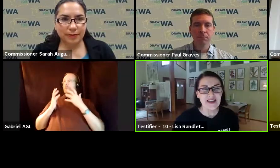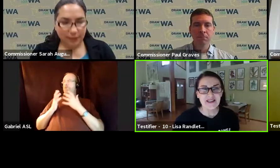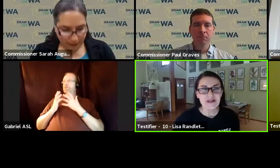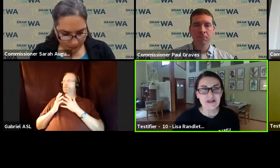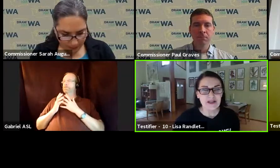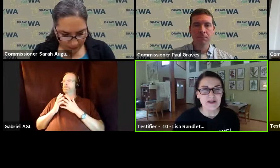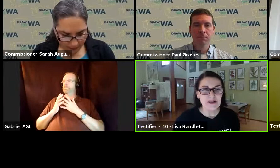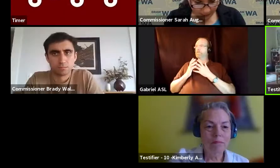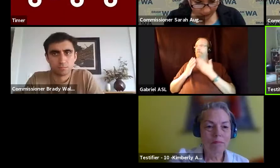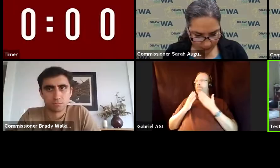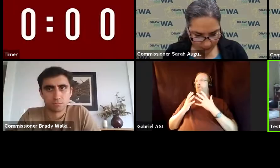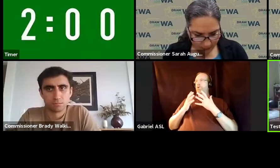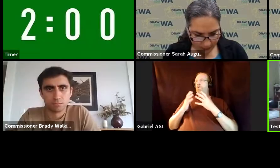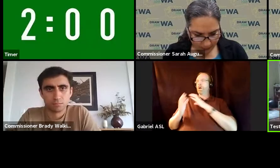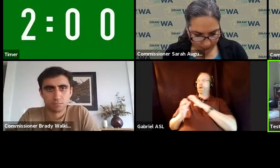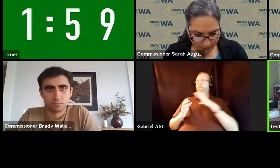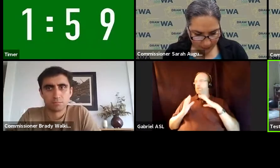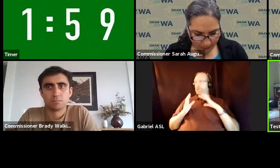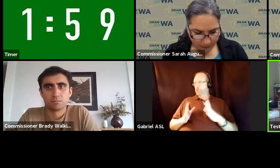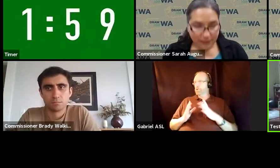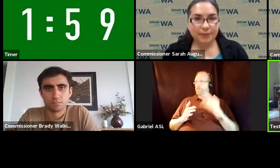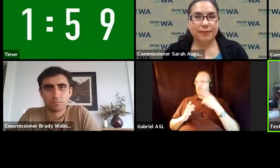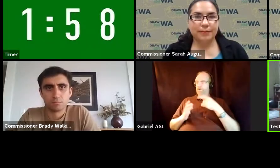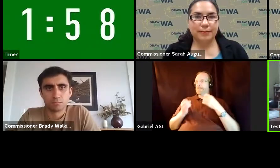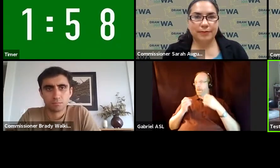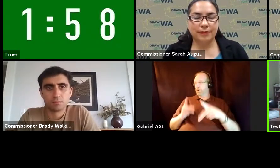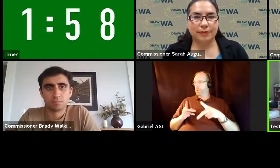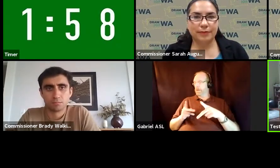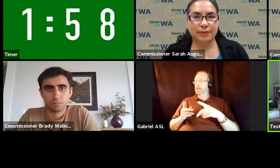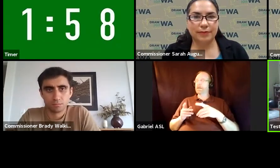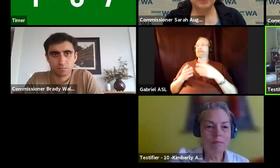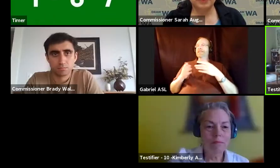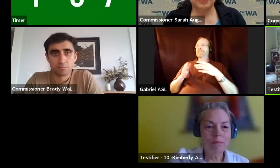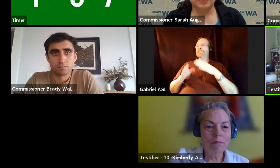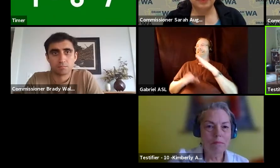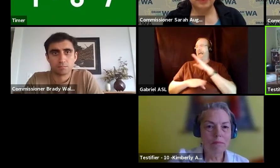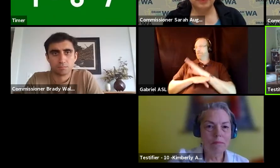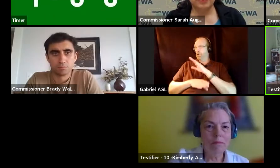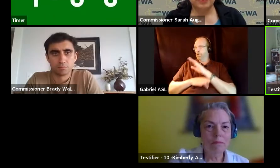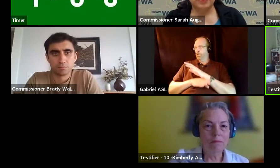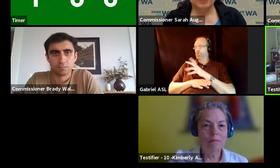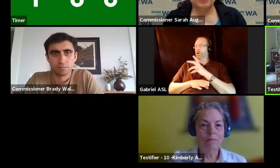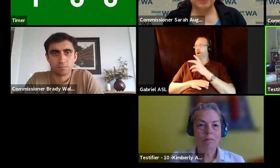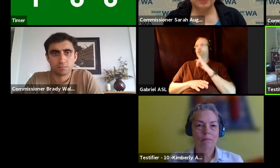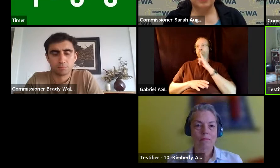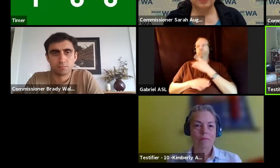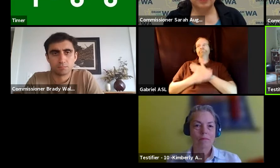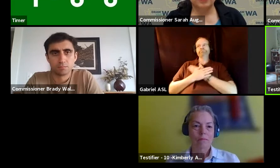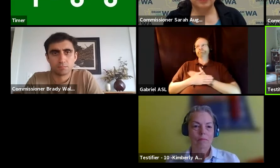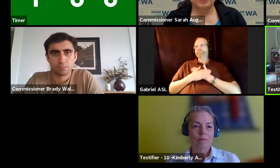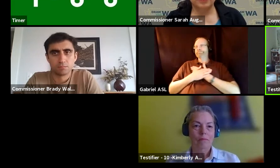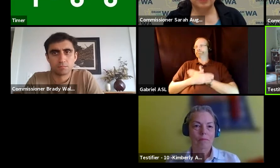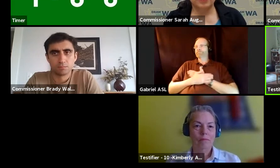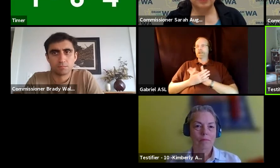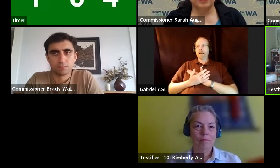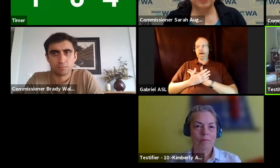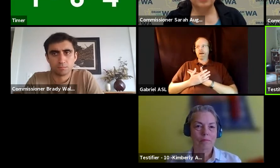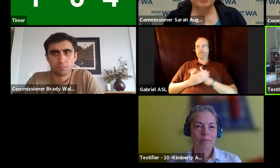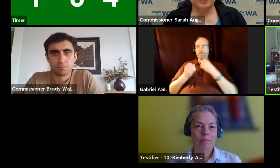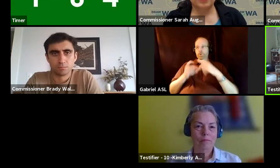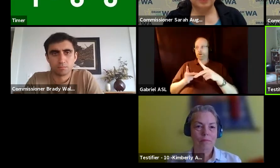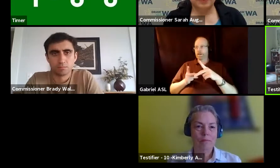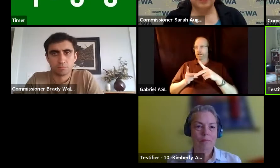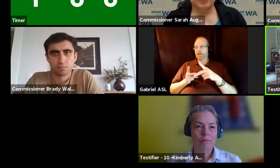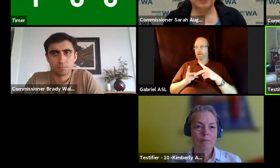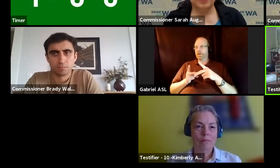And thank you, commissioners, for this opportunity this afternoon. I really appreciate the opportunity to